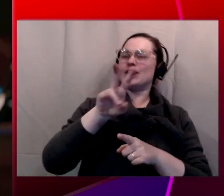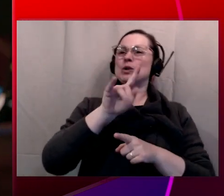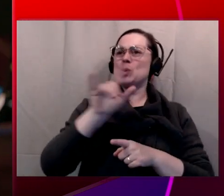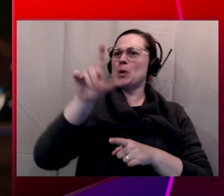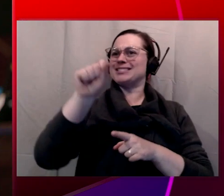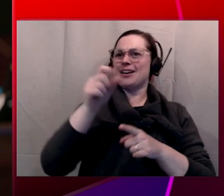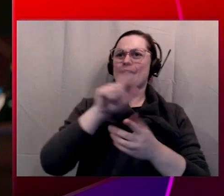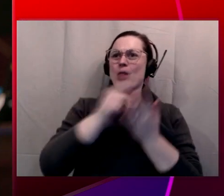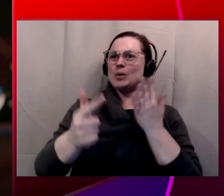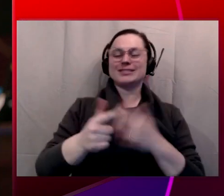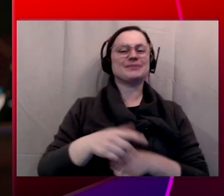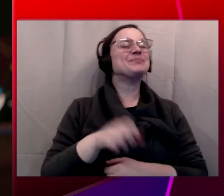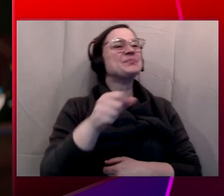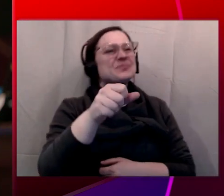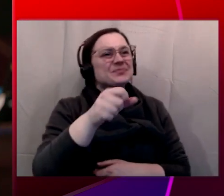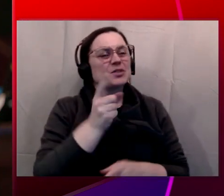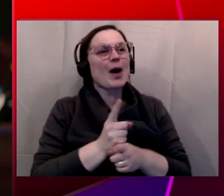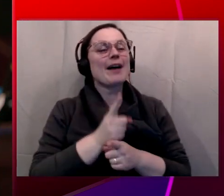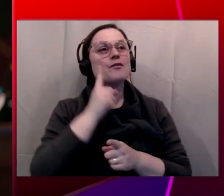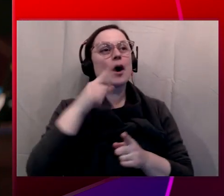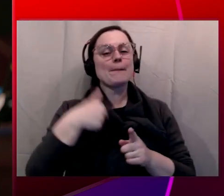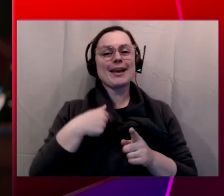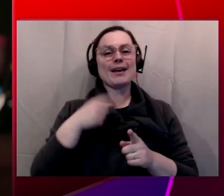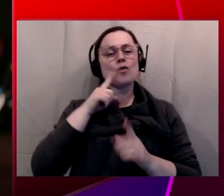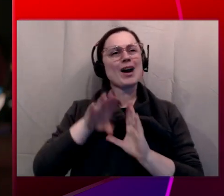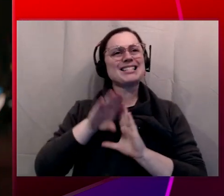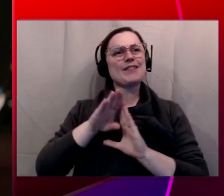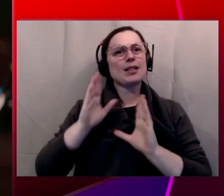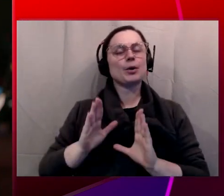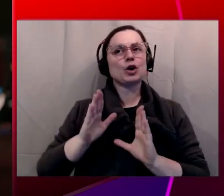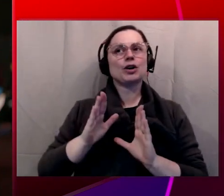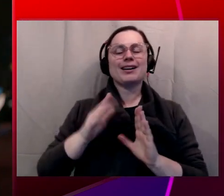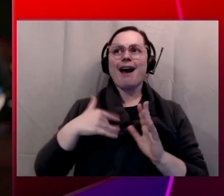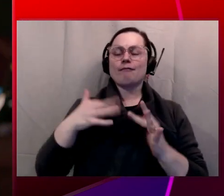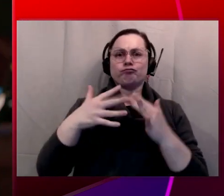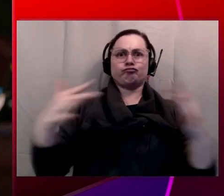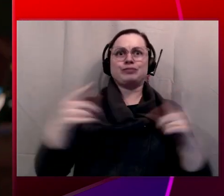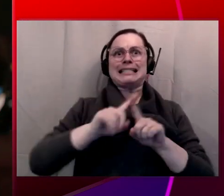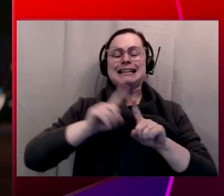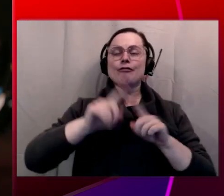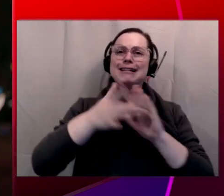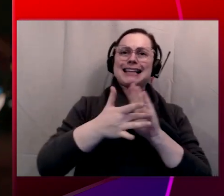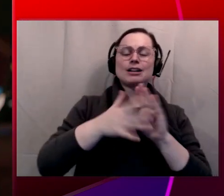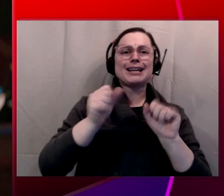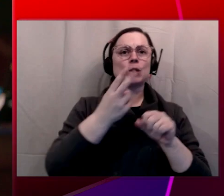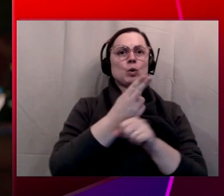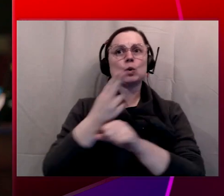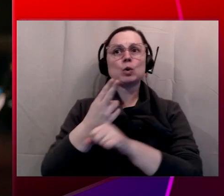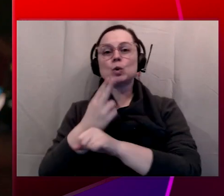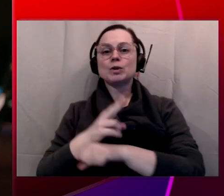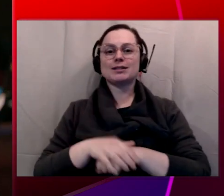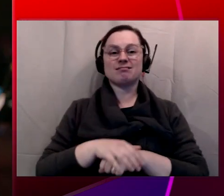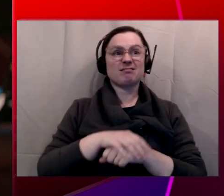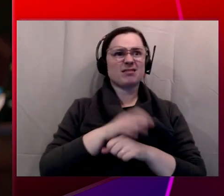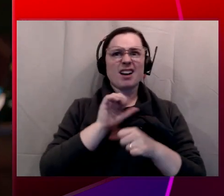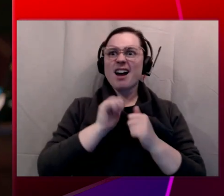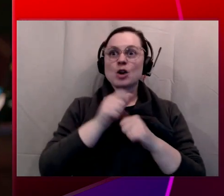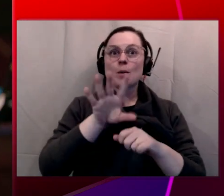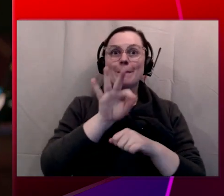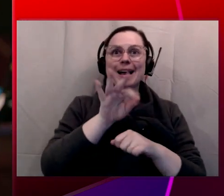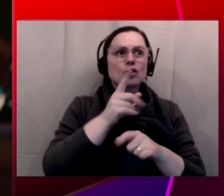also like, what is for a developer? We have this variety of technologies. Picking the right one is also, for